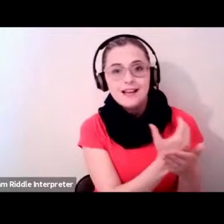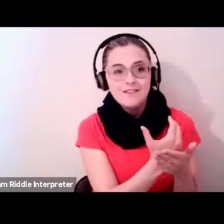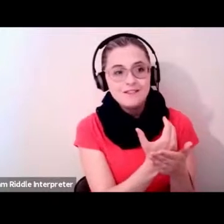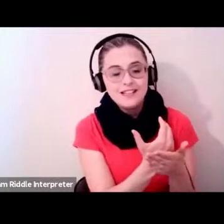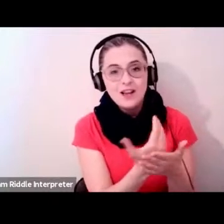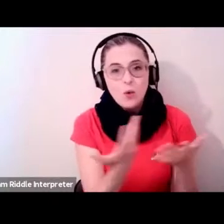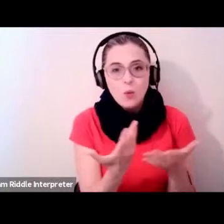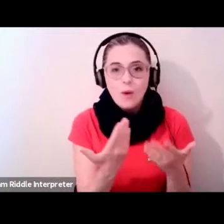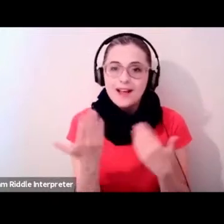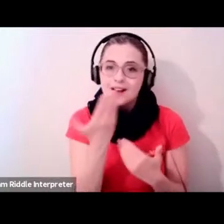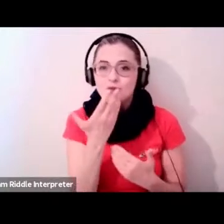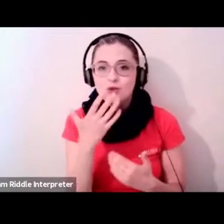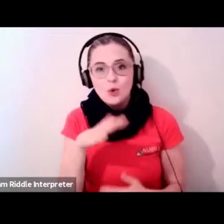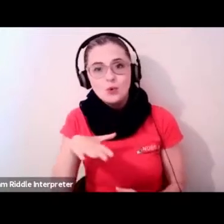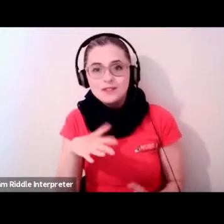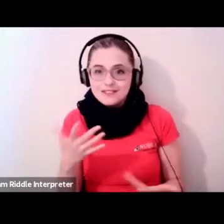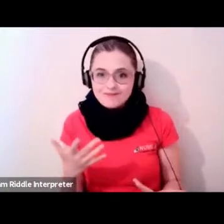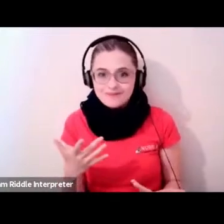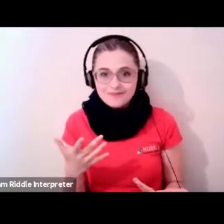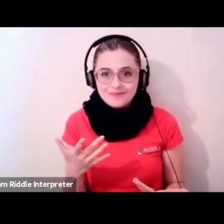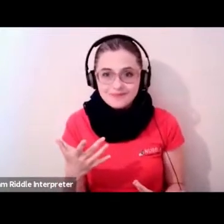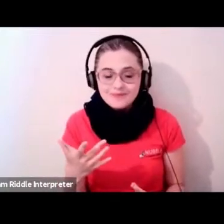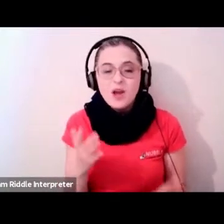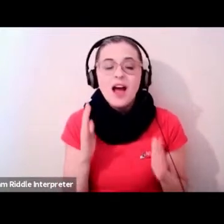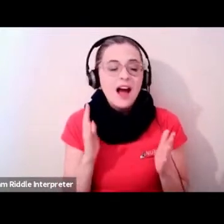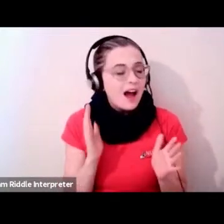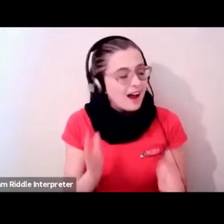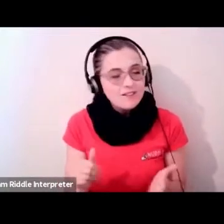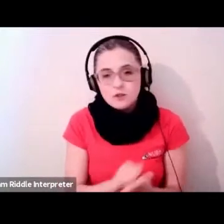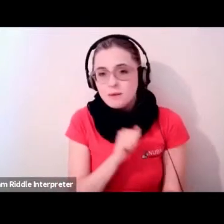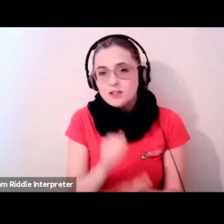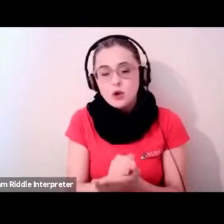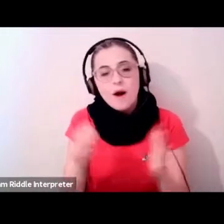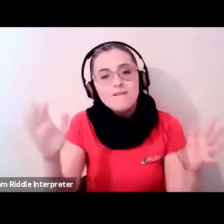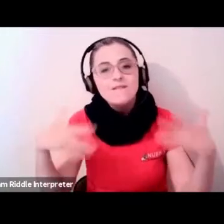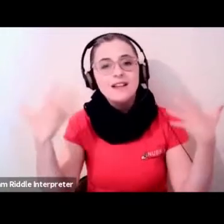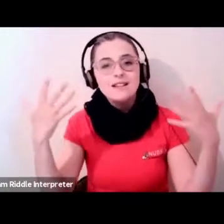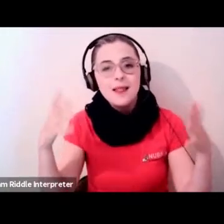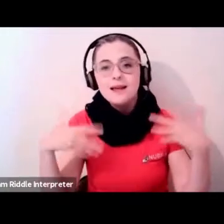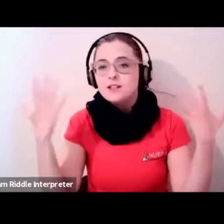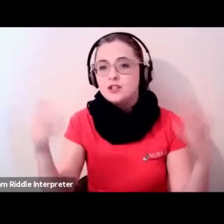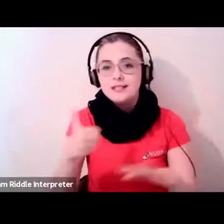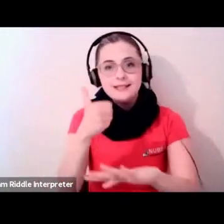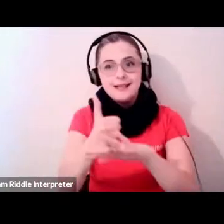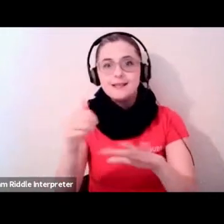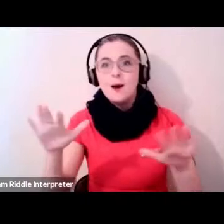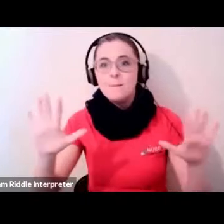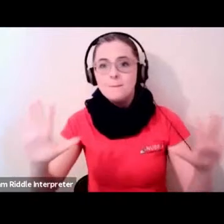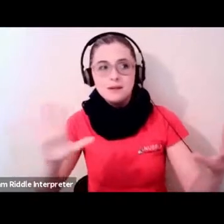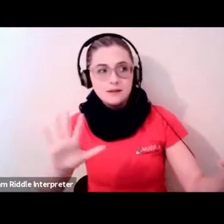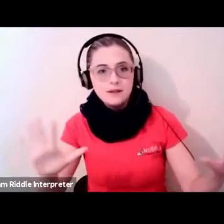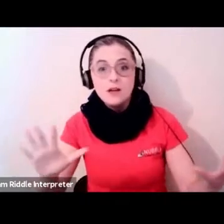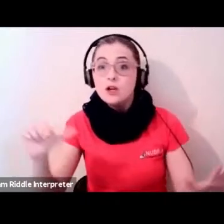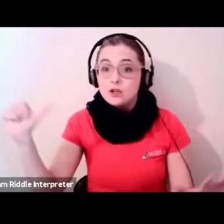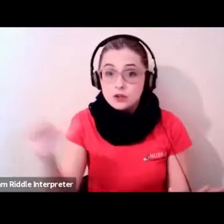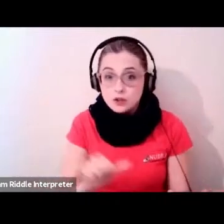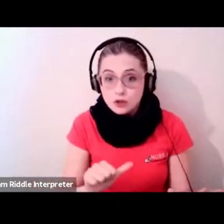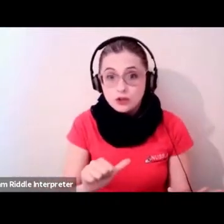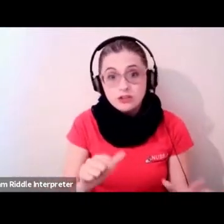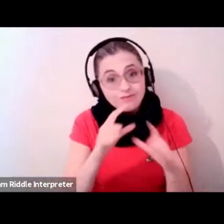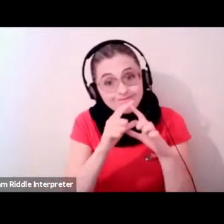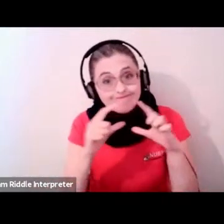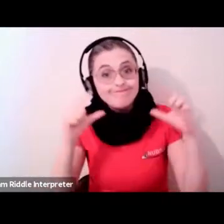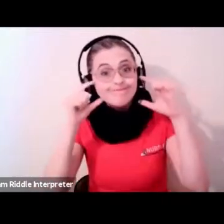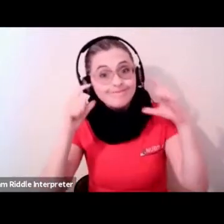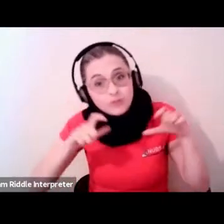school settings. We have to make sure that ventilation is in place. We should keep mask